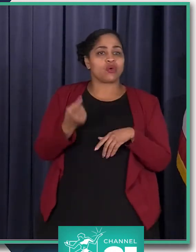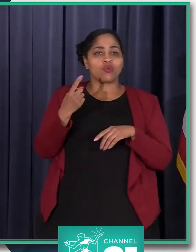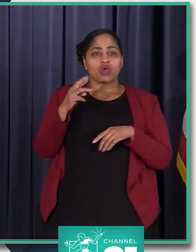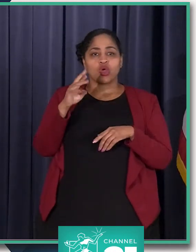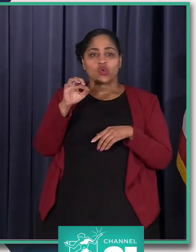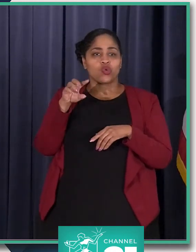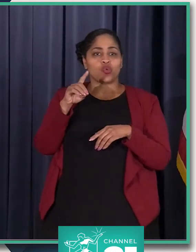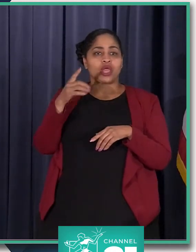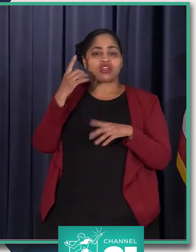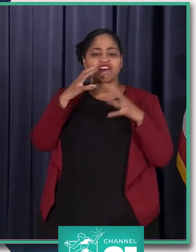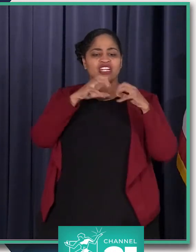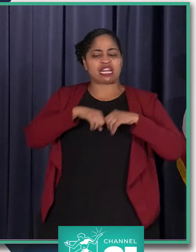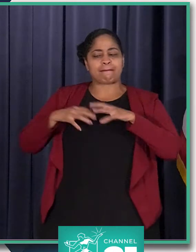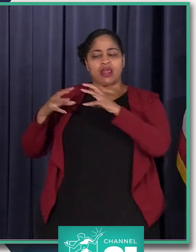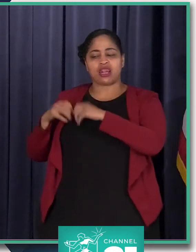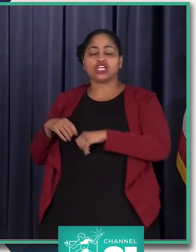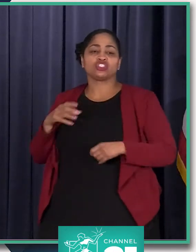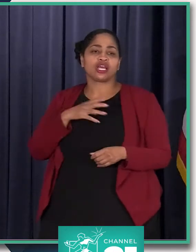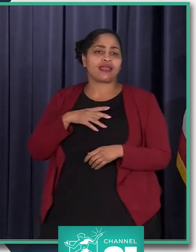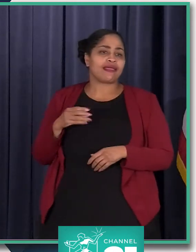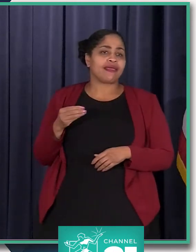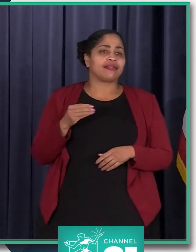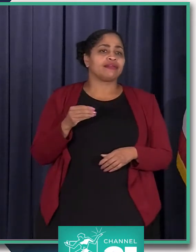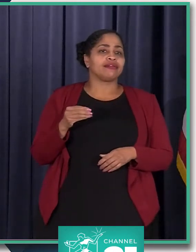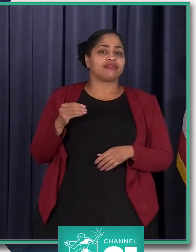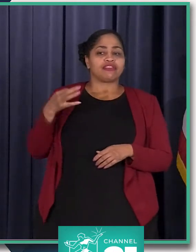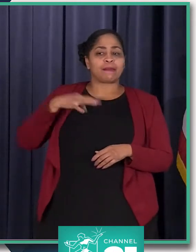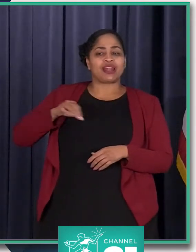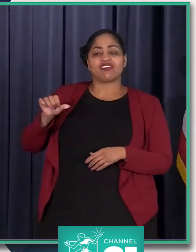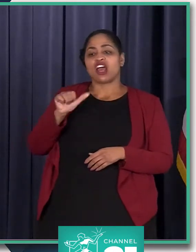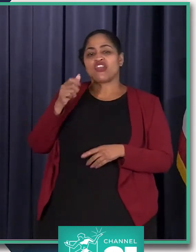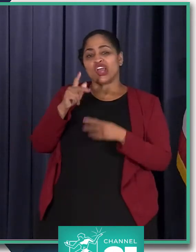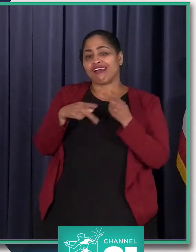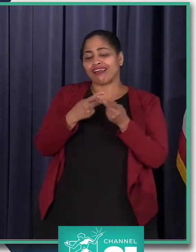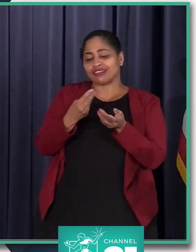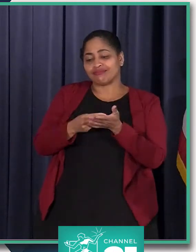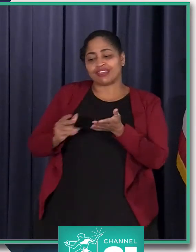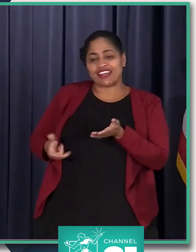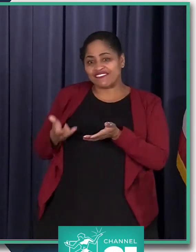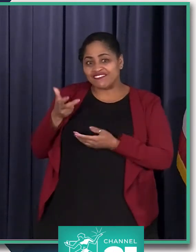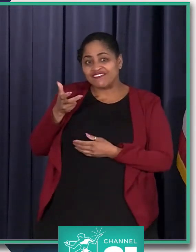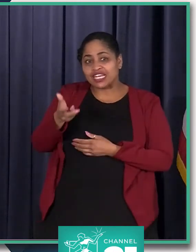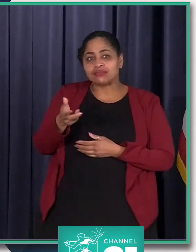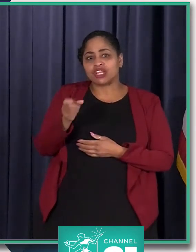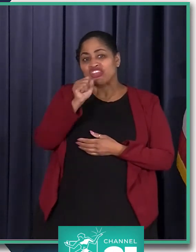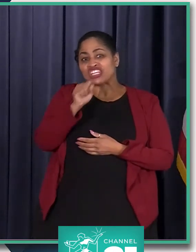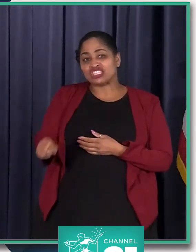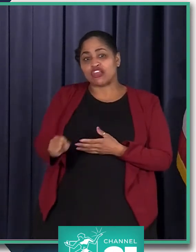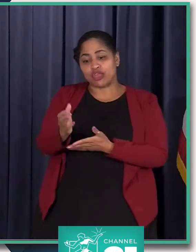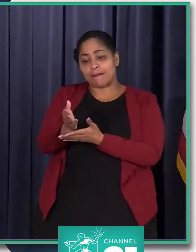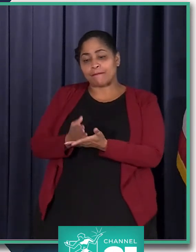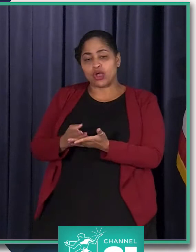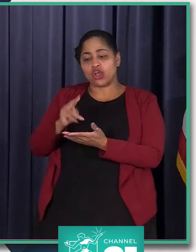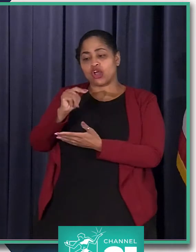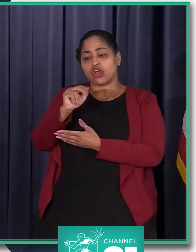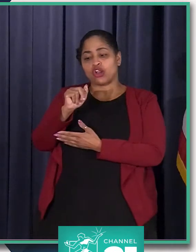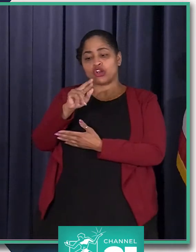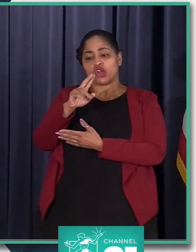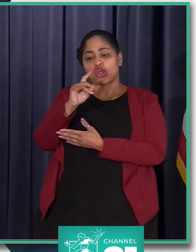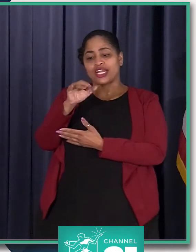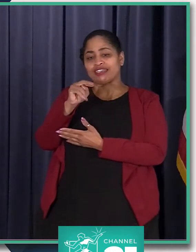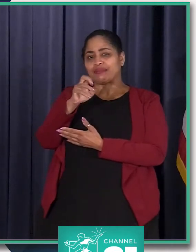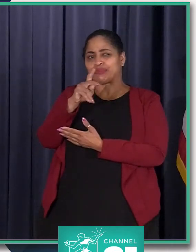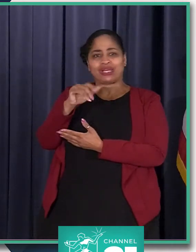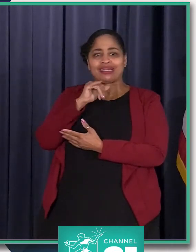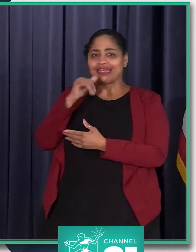of demolition and other the benefit of other kinds of investment, the southern part, Narden Park, hasn't had the